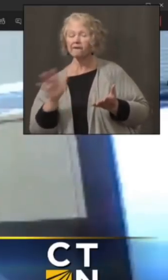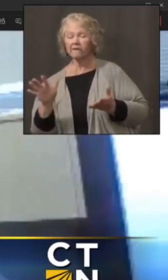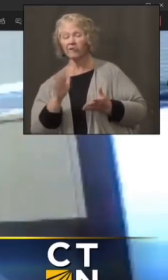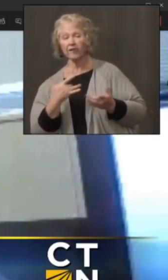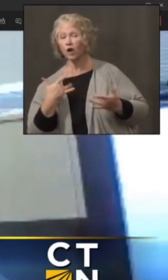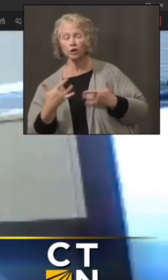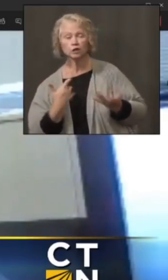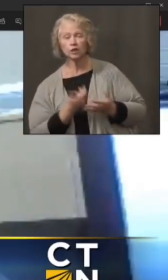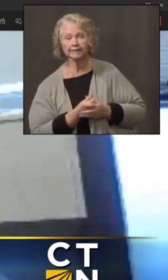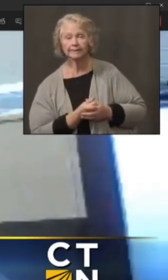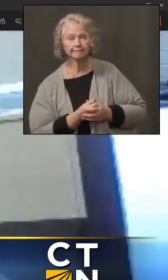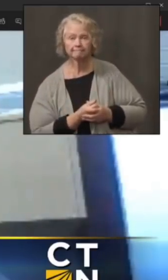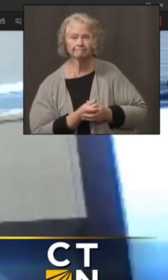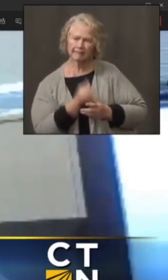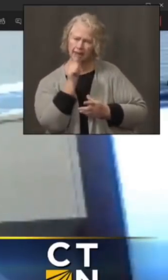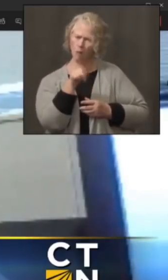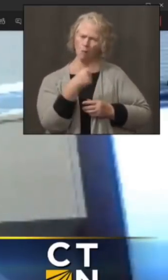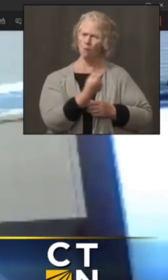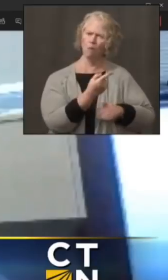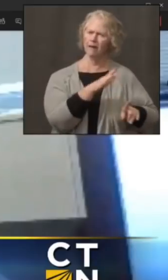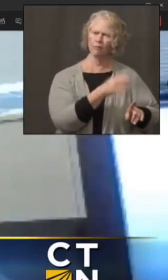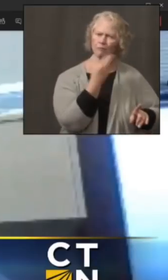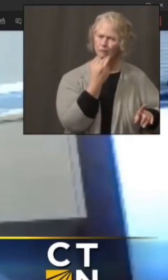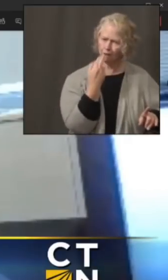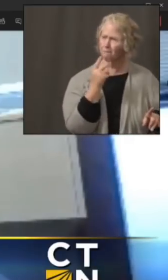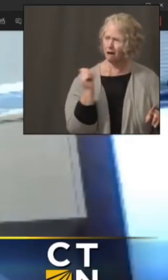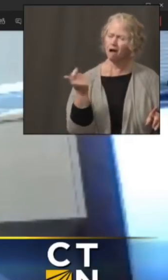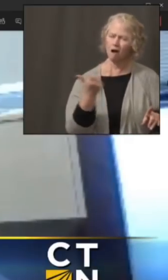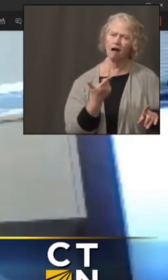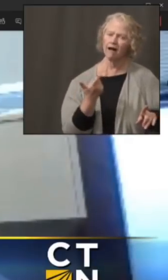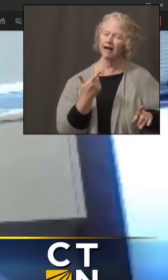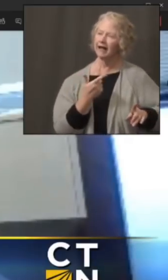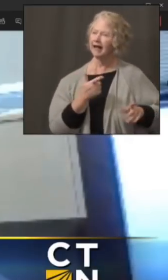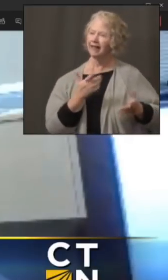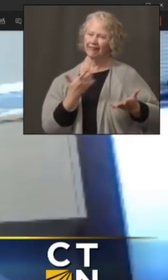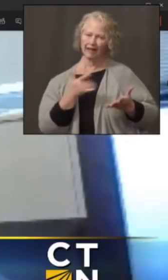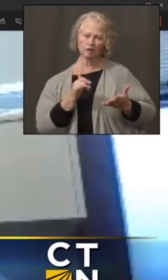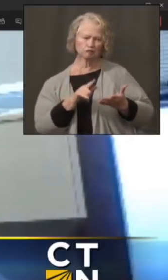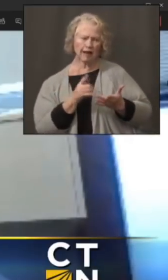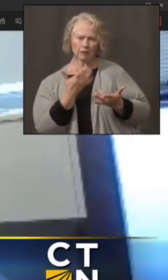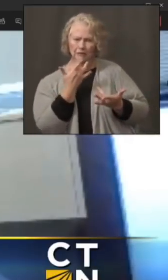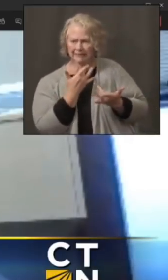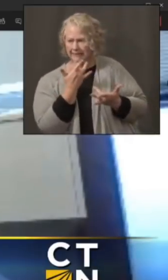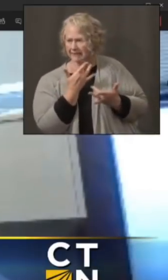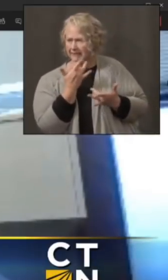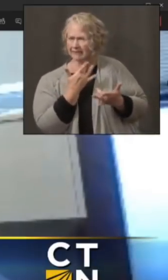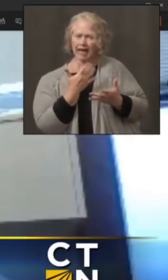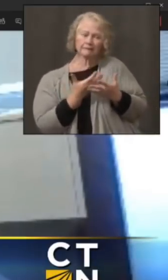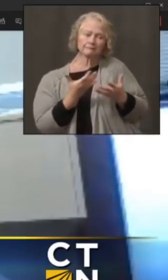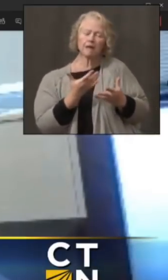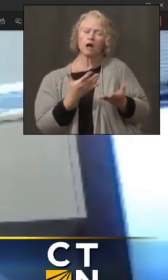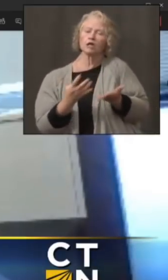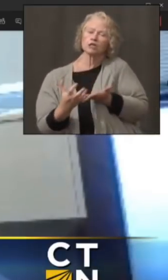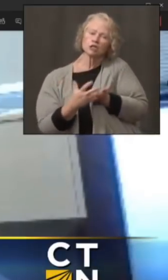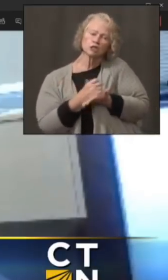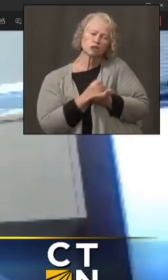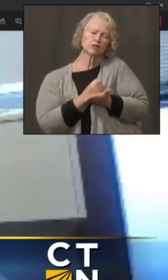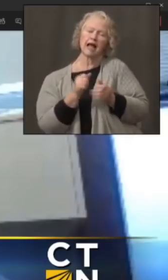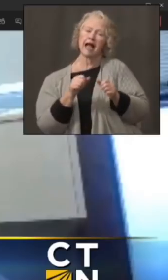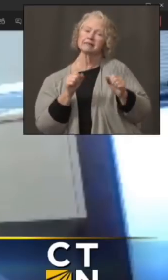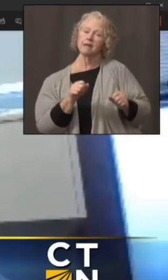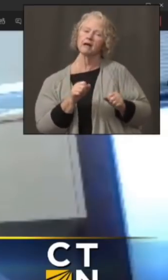most businesses, the uncertainty of going into the winter. And I think they're just trying to squeeze every nickel they can. And again, most of these folks are